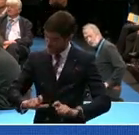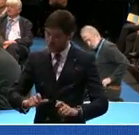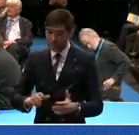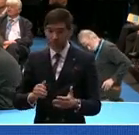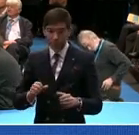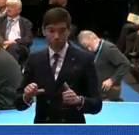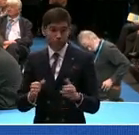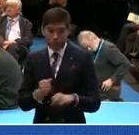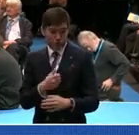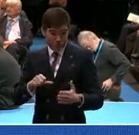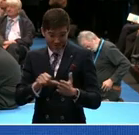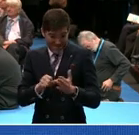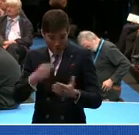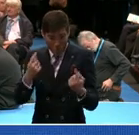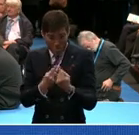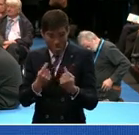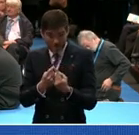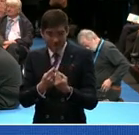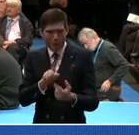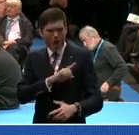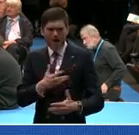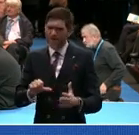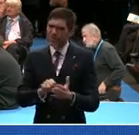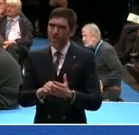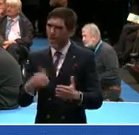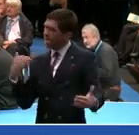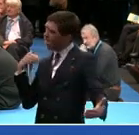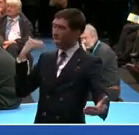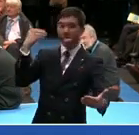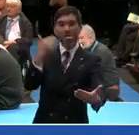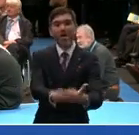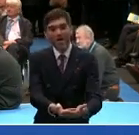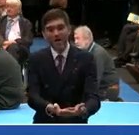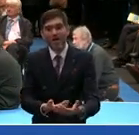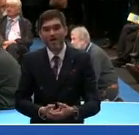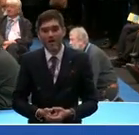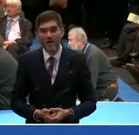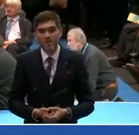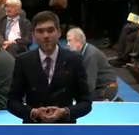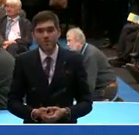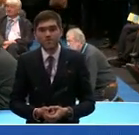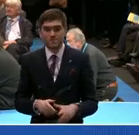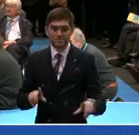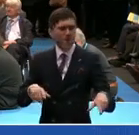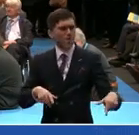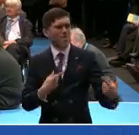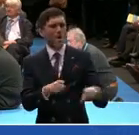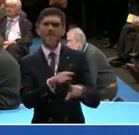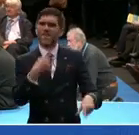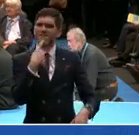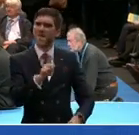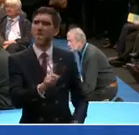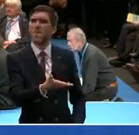difficult action needed to address this long-standing issue. So what do our opponents say about our